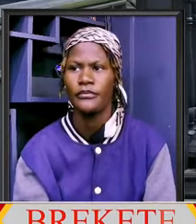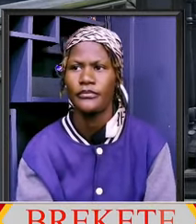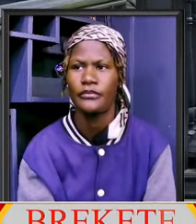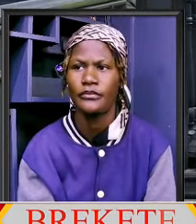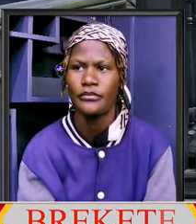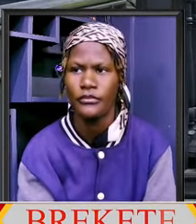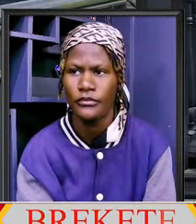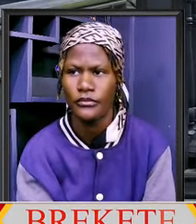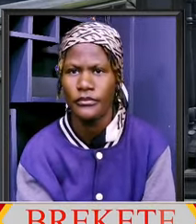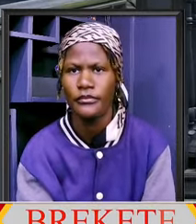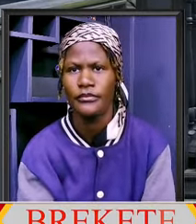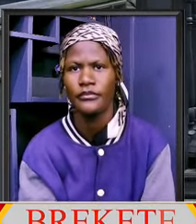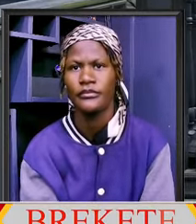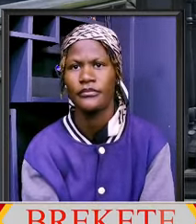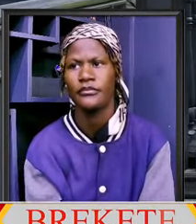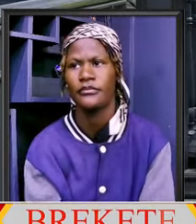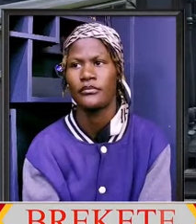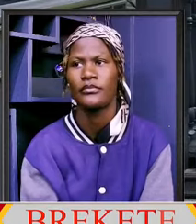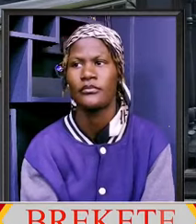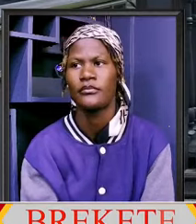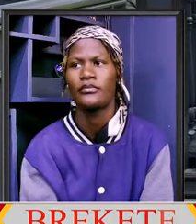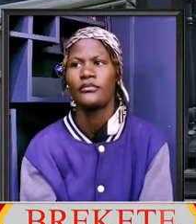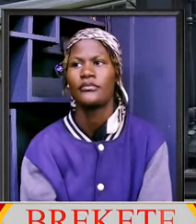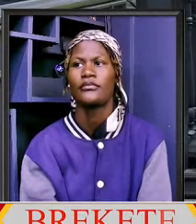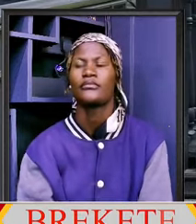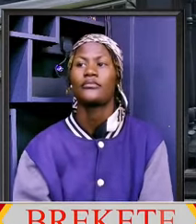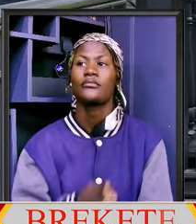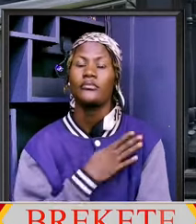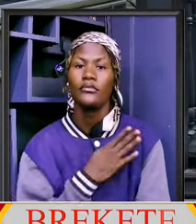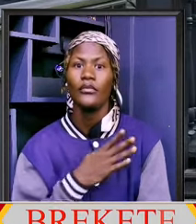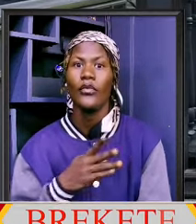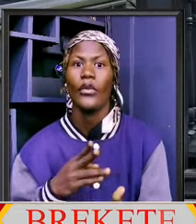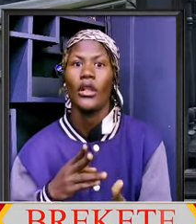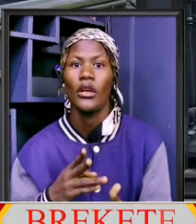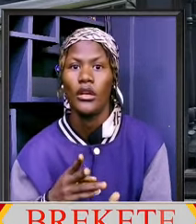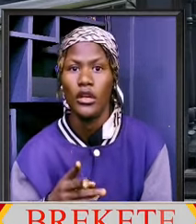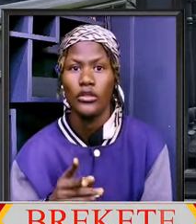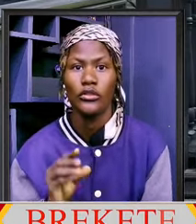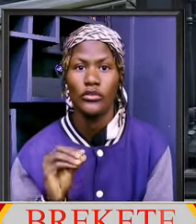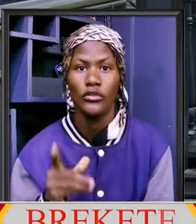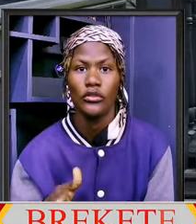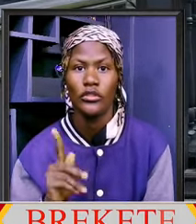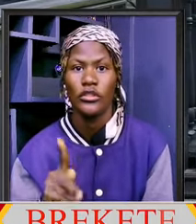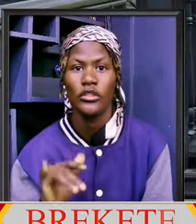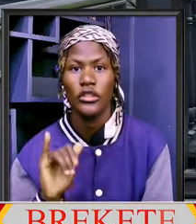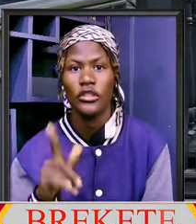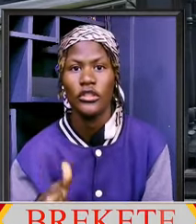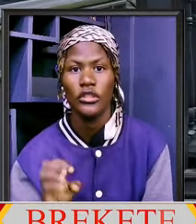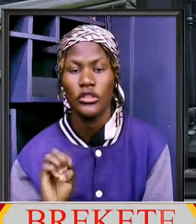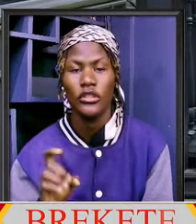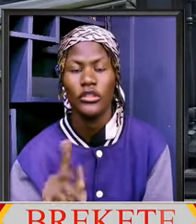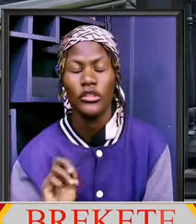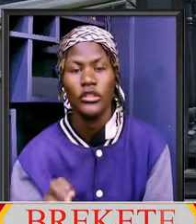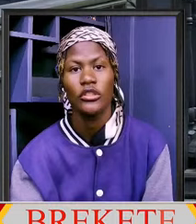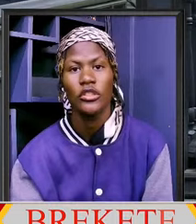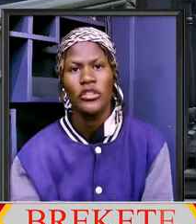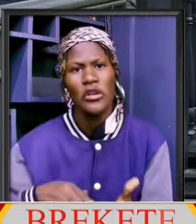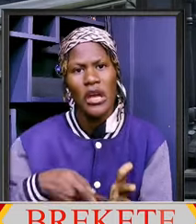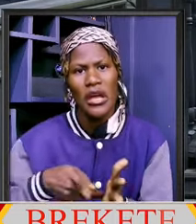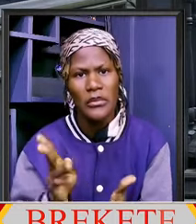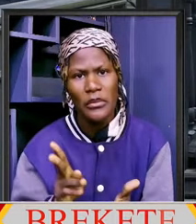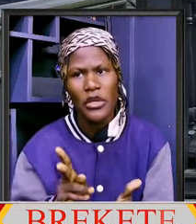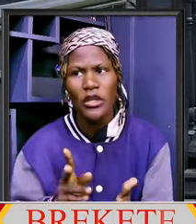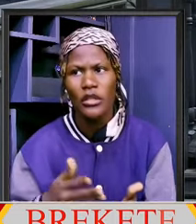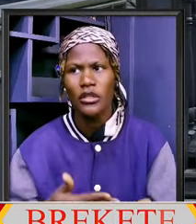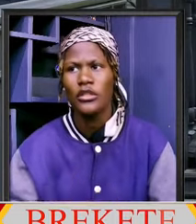Mama, wait. Thank you, sir. Barrister Okeje give you 200,000 naira to do your eye. Uh-huh. You carry and pay